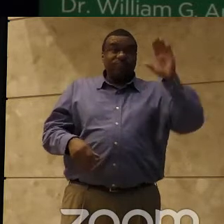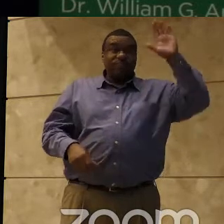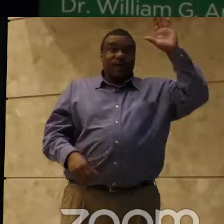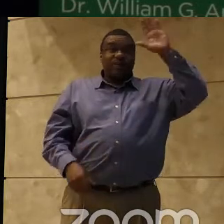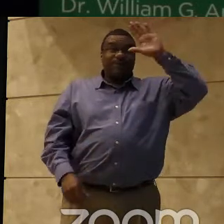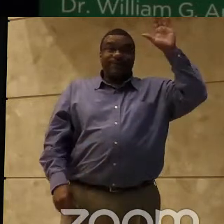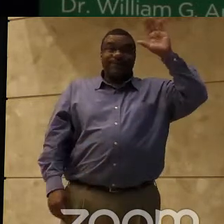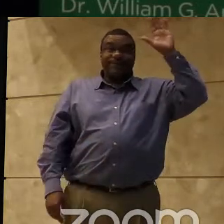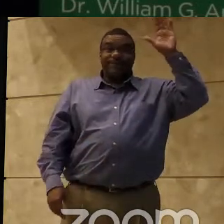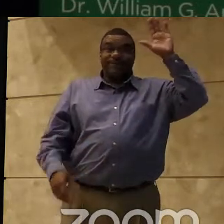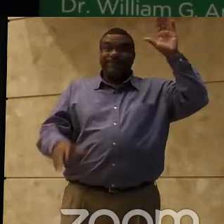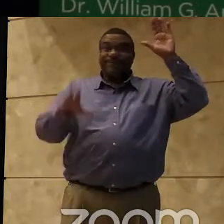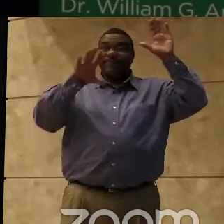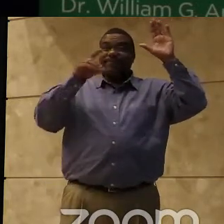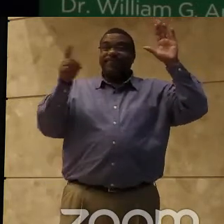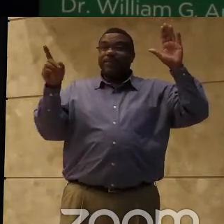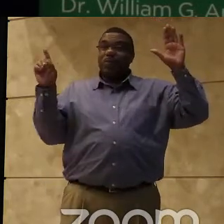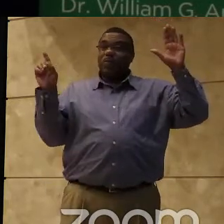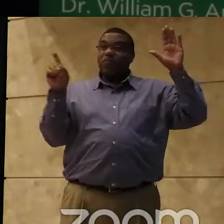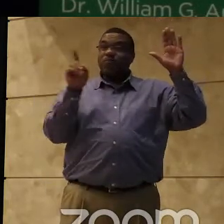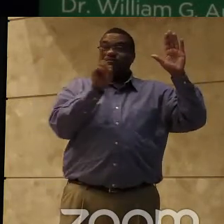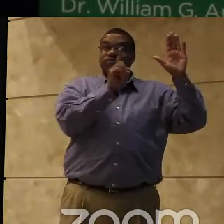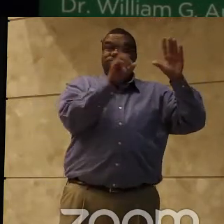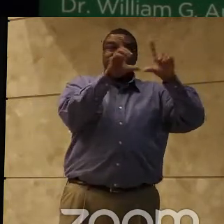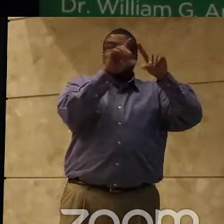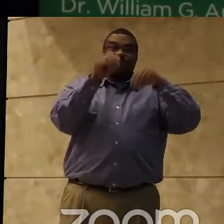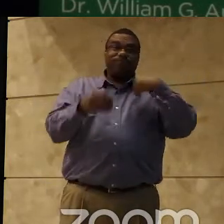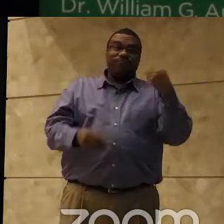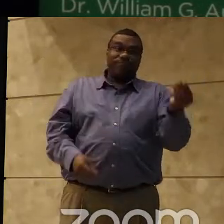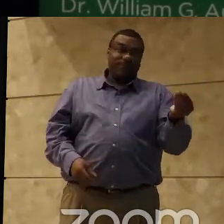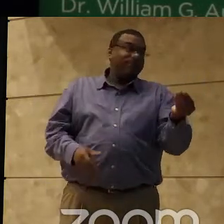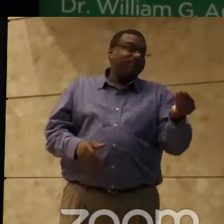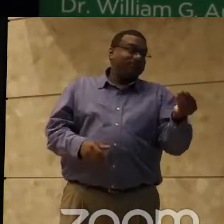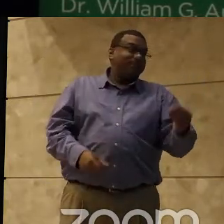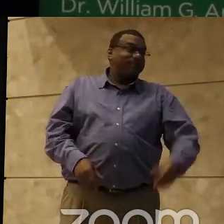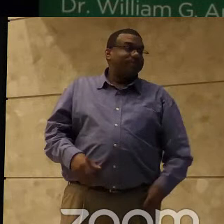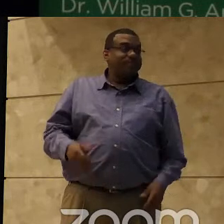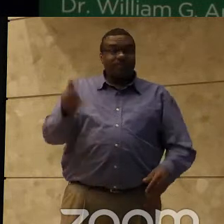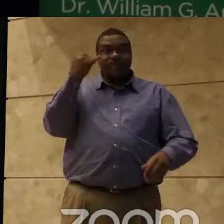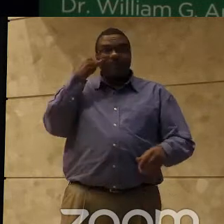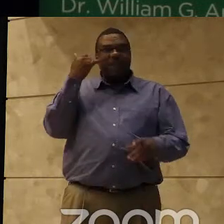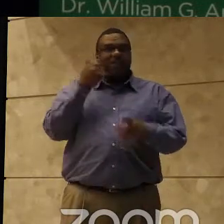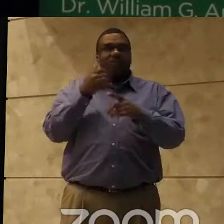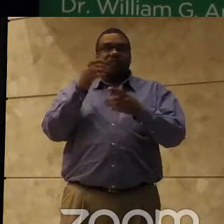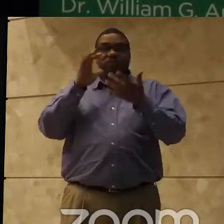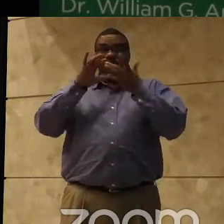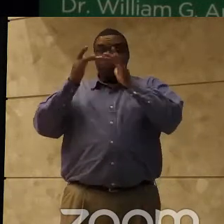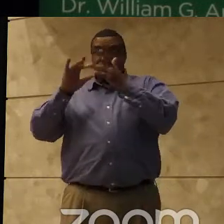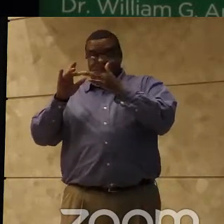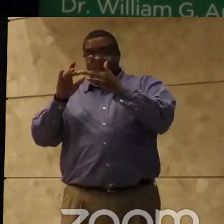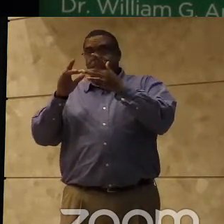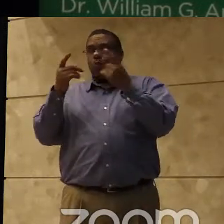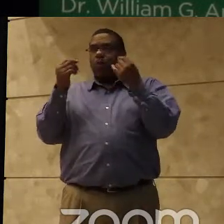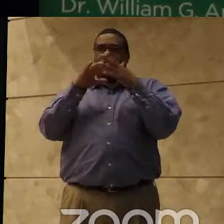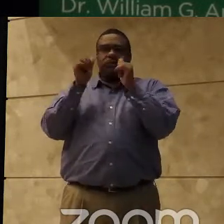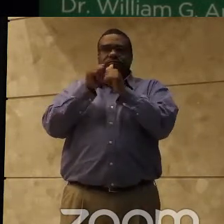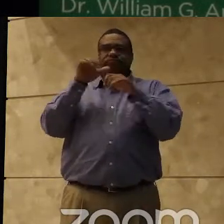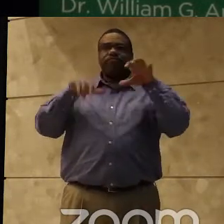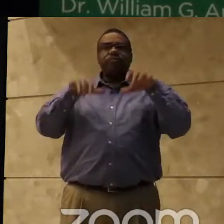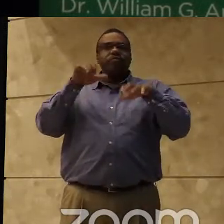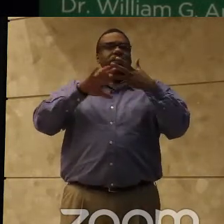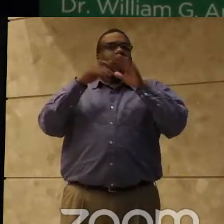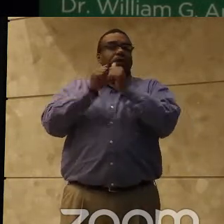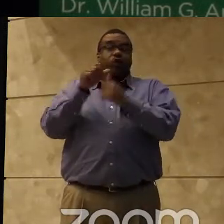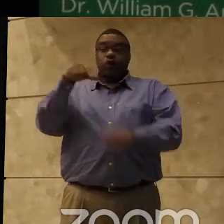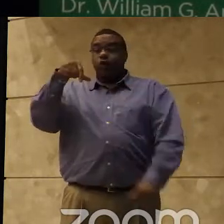wave and someone will walk down the aisle to give you a question. If you are online, you can place your questions in the